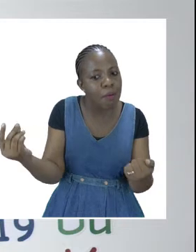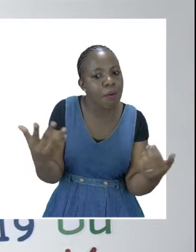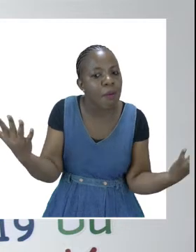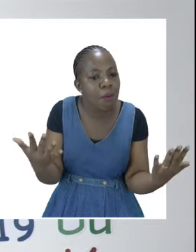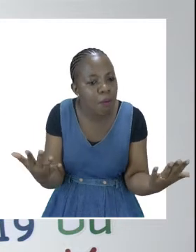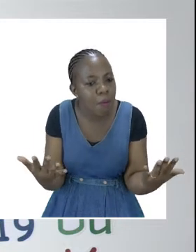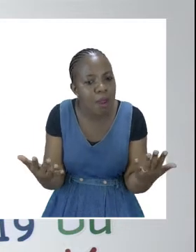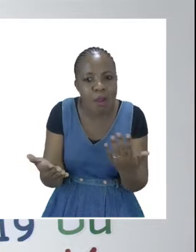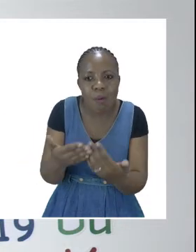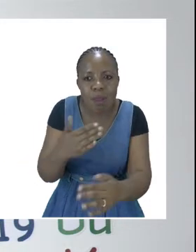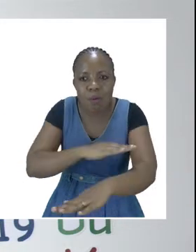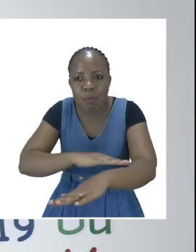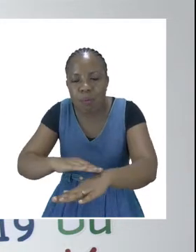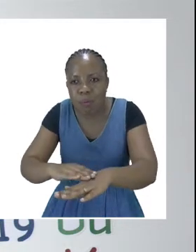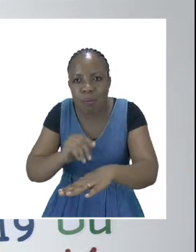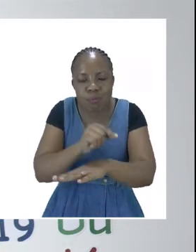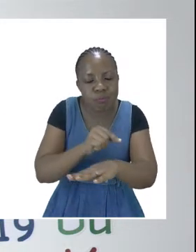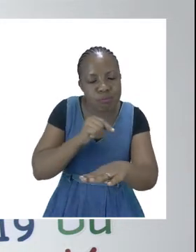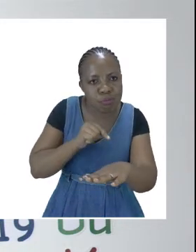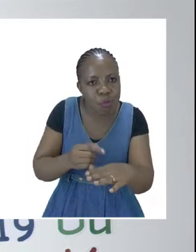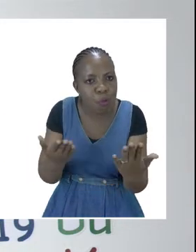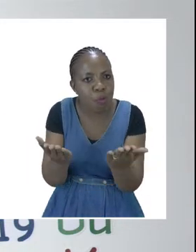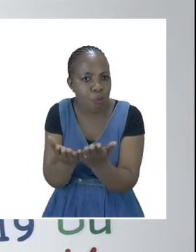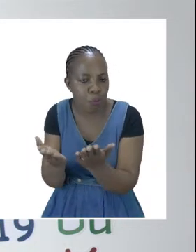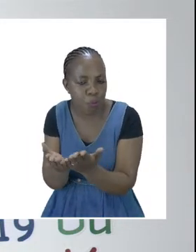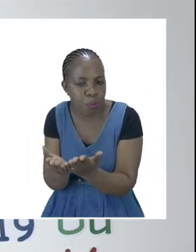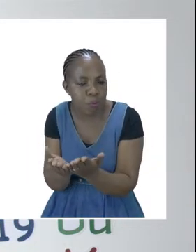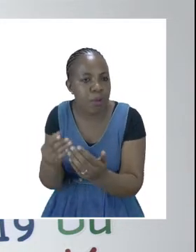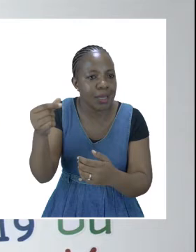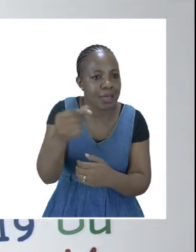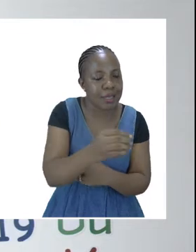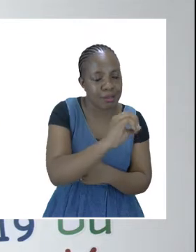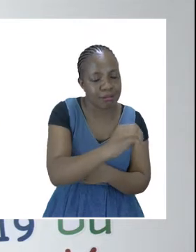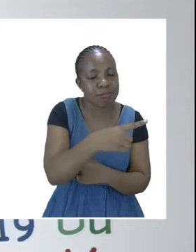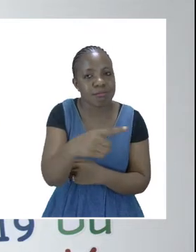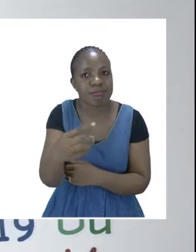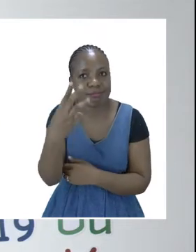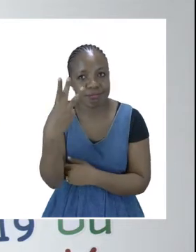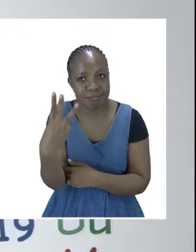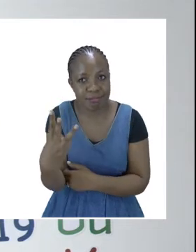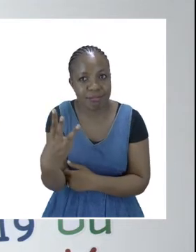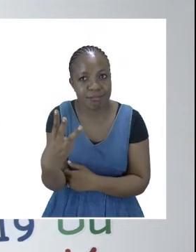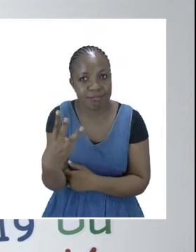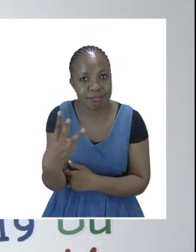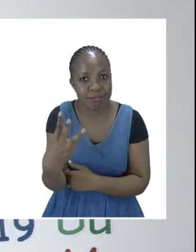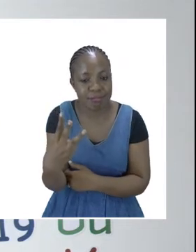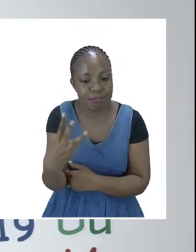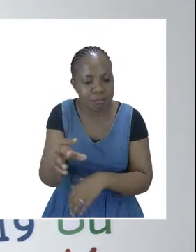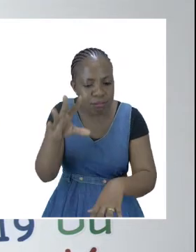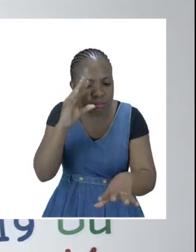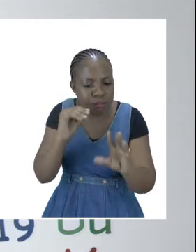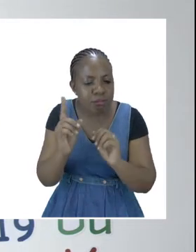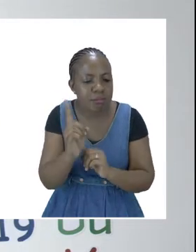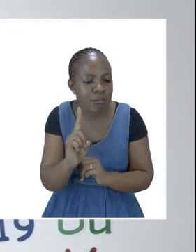to Thursday for pre-primary up until grade 3. The lessons are for listening